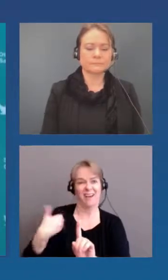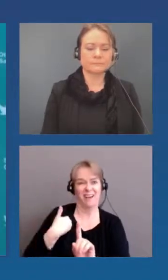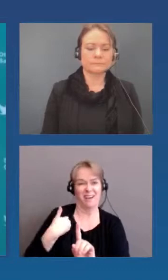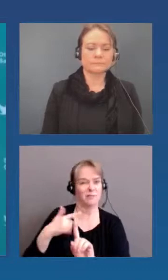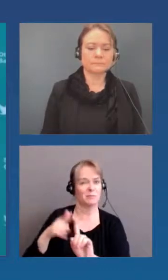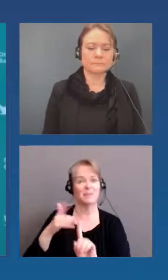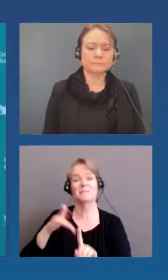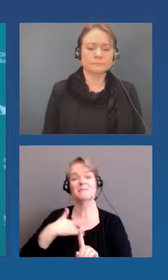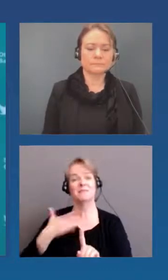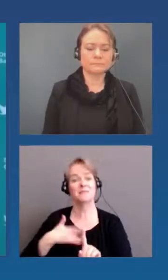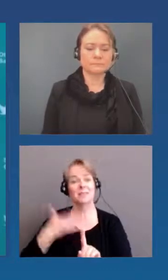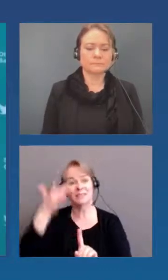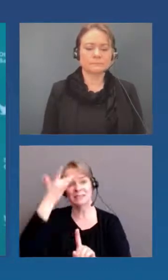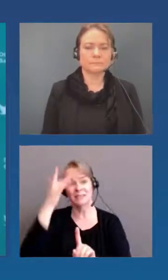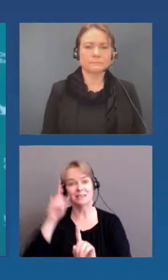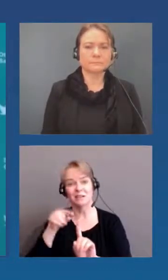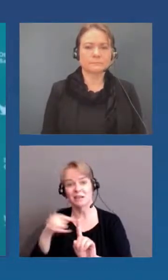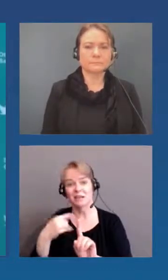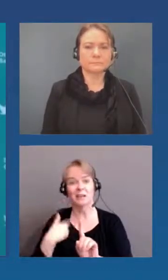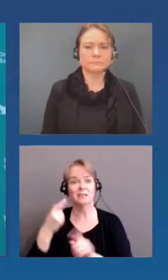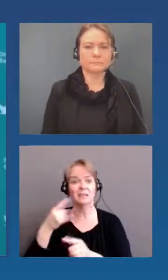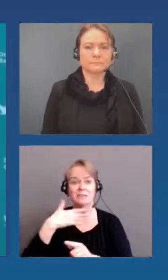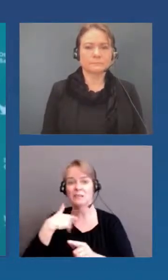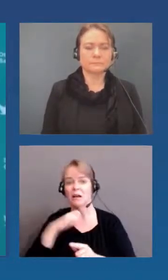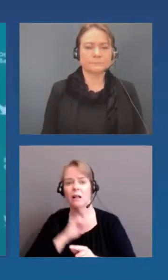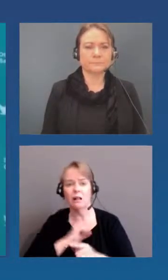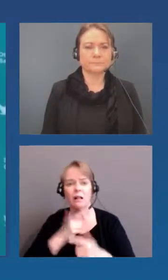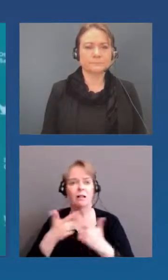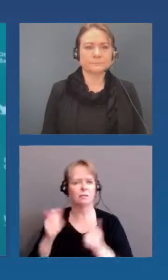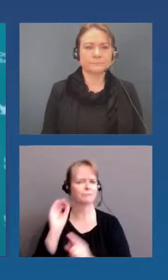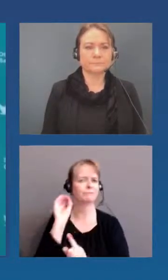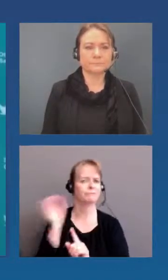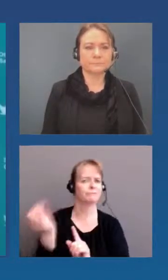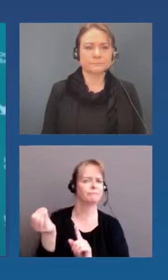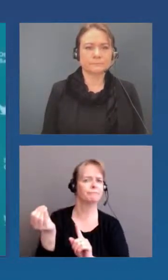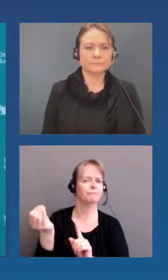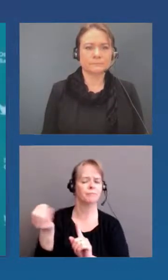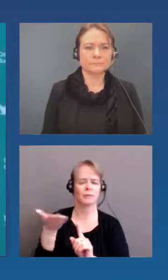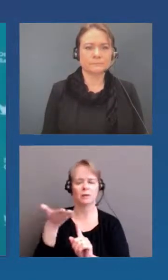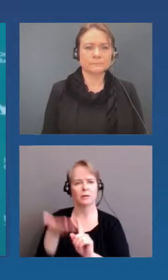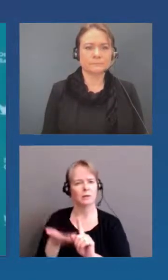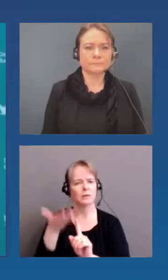be perfect all of the time, and so there's different